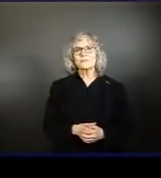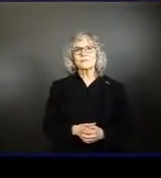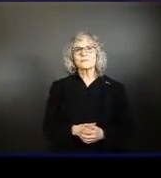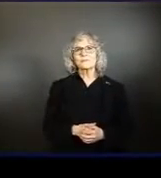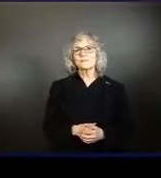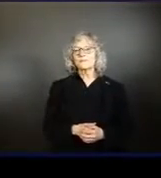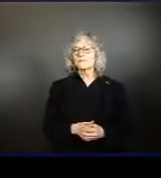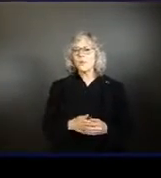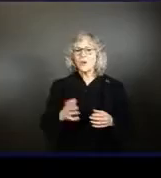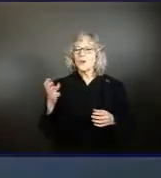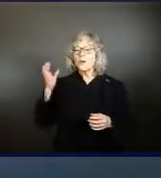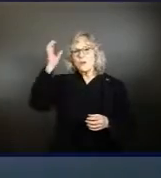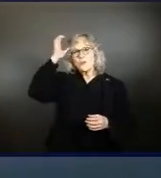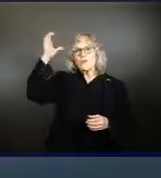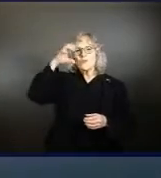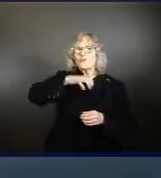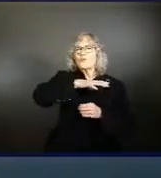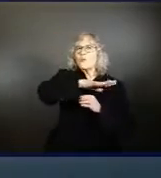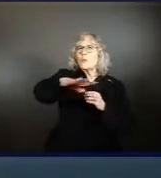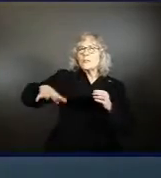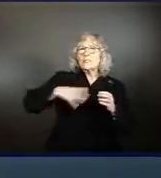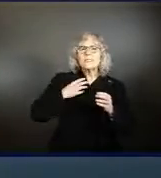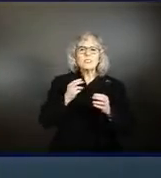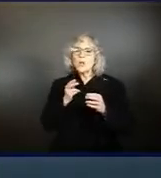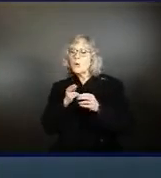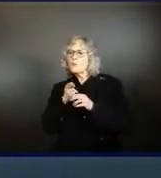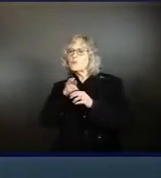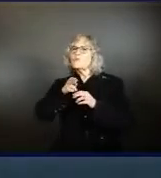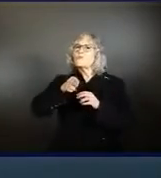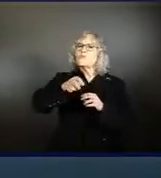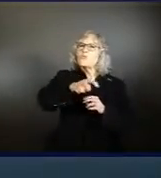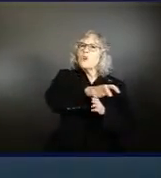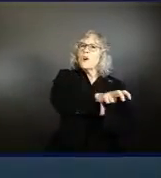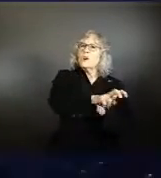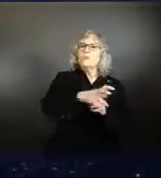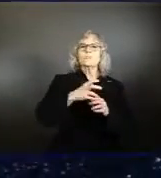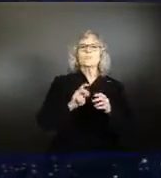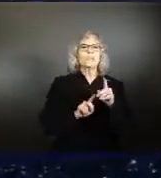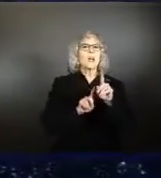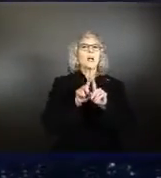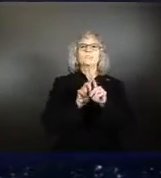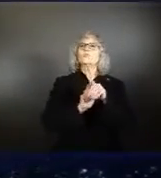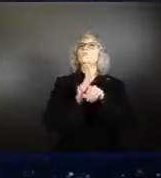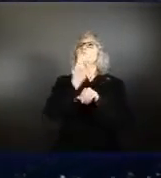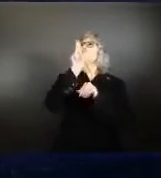We've crossed the solar system and sent ships to the stars.